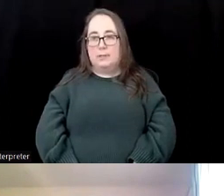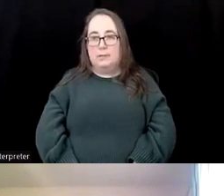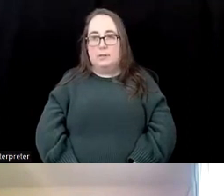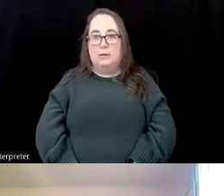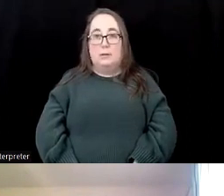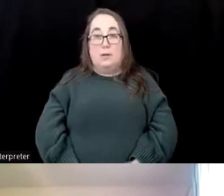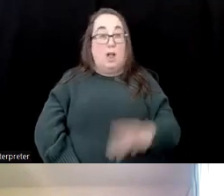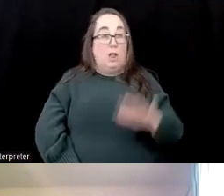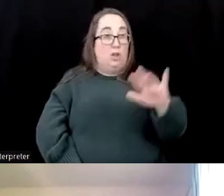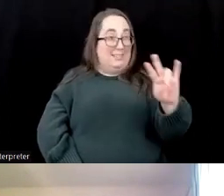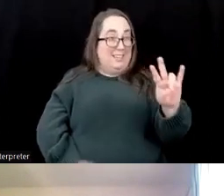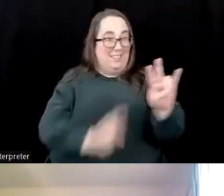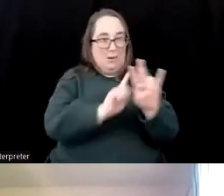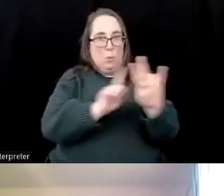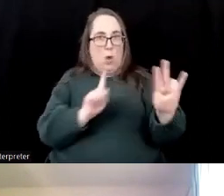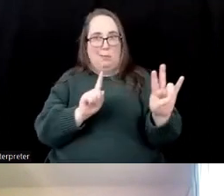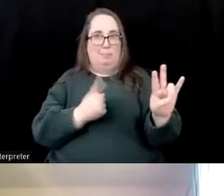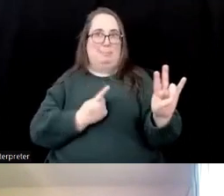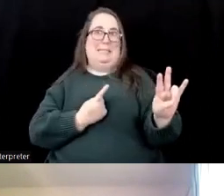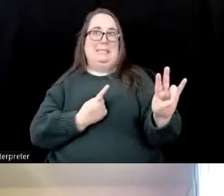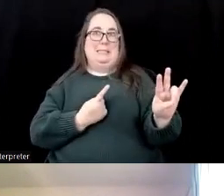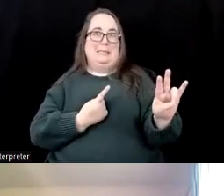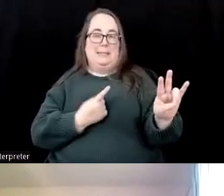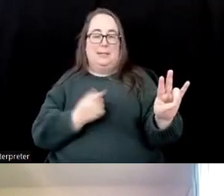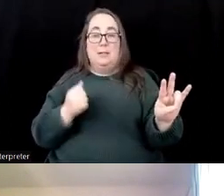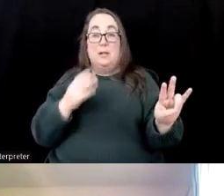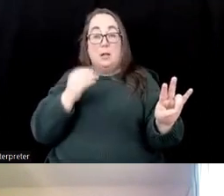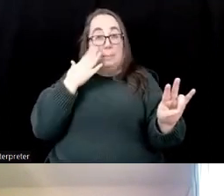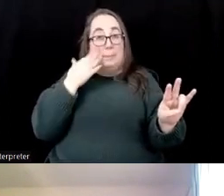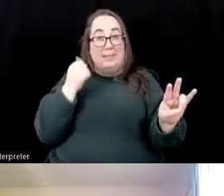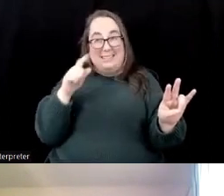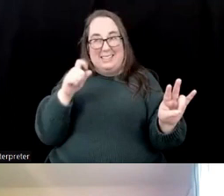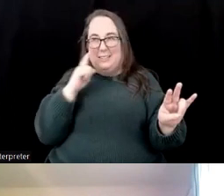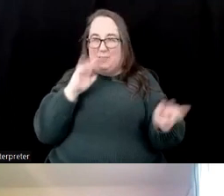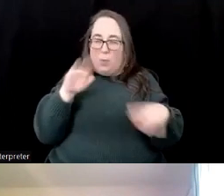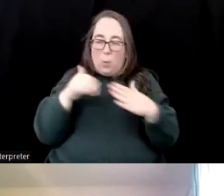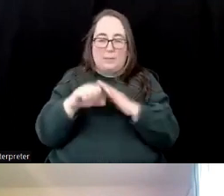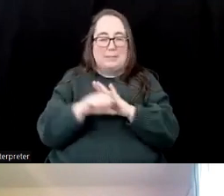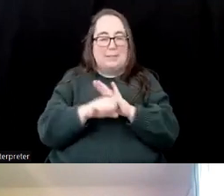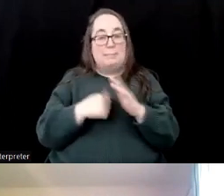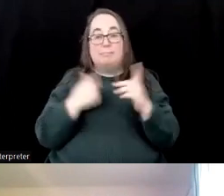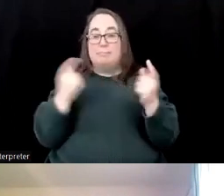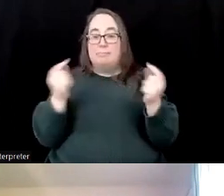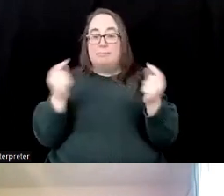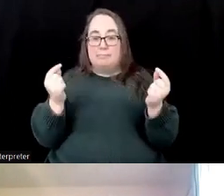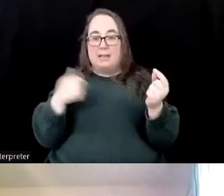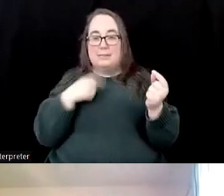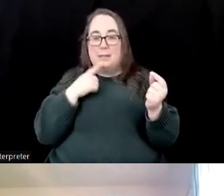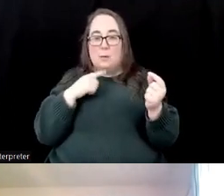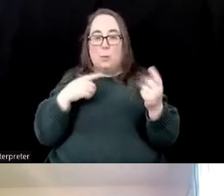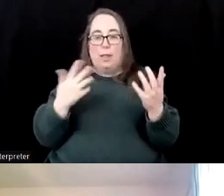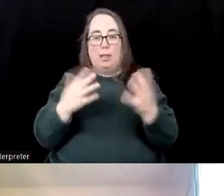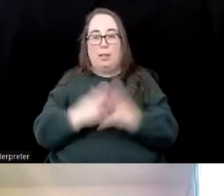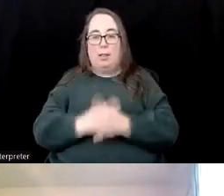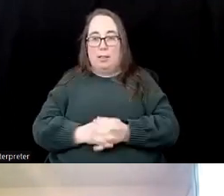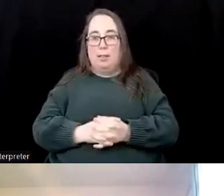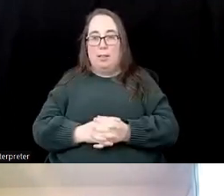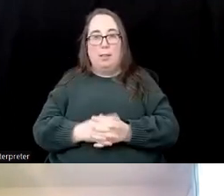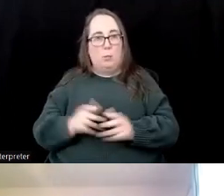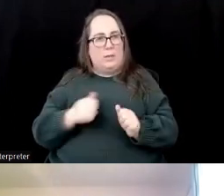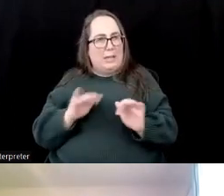37. And because the need is statewide, what I did is said, oh, well, we can do